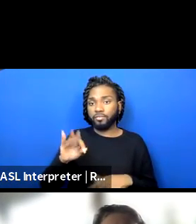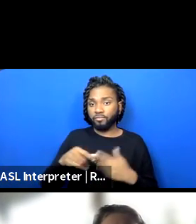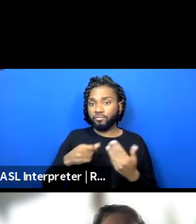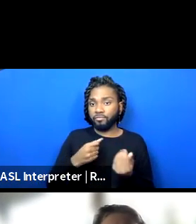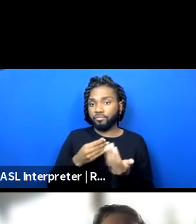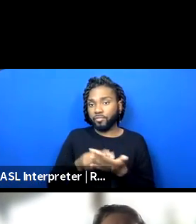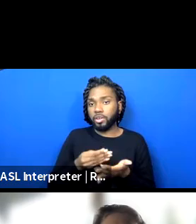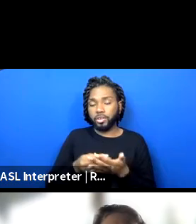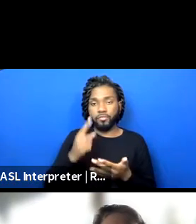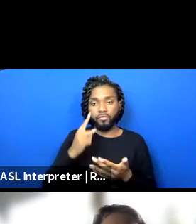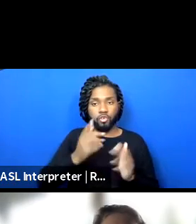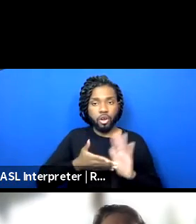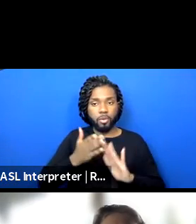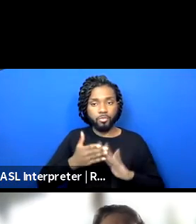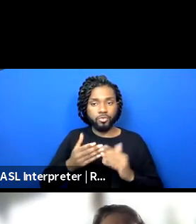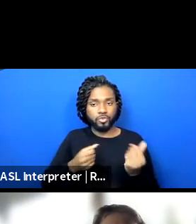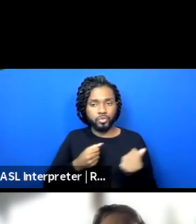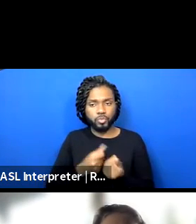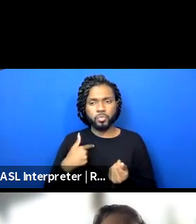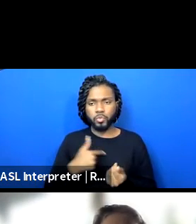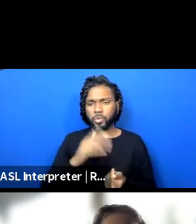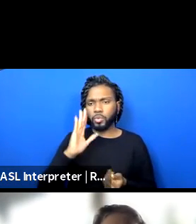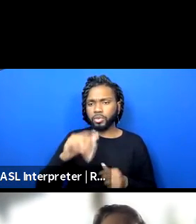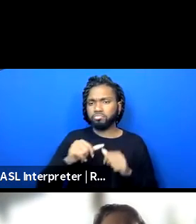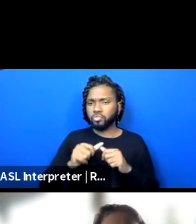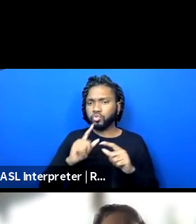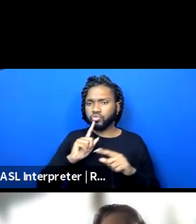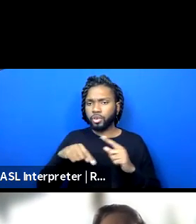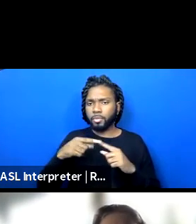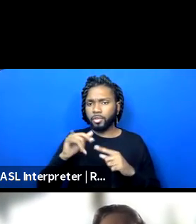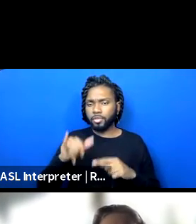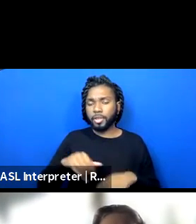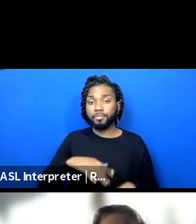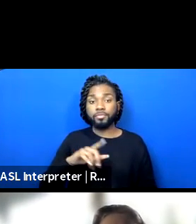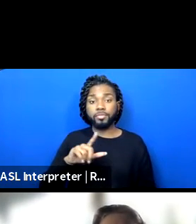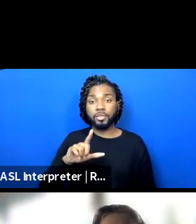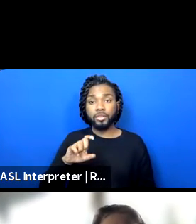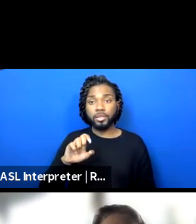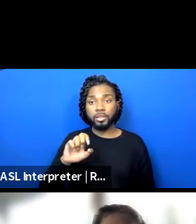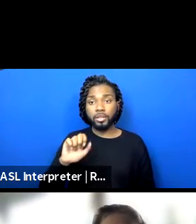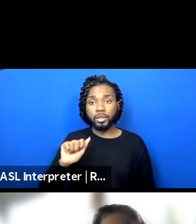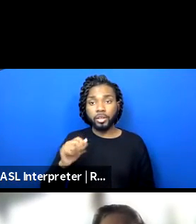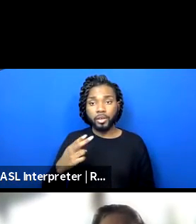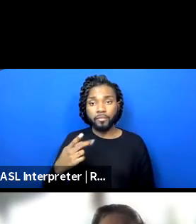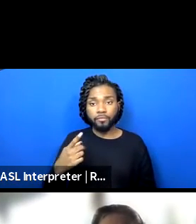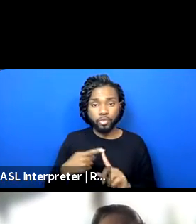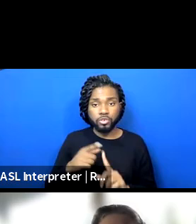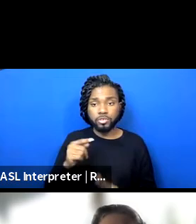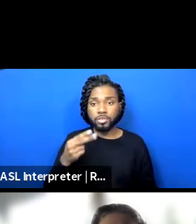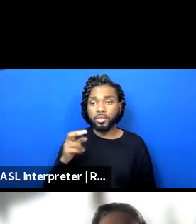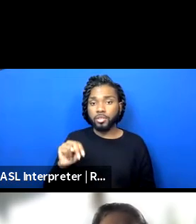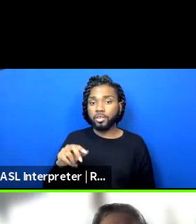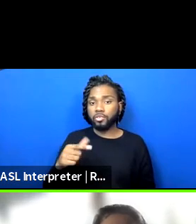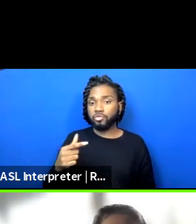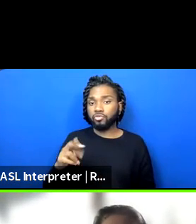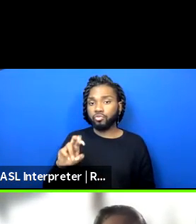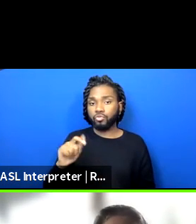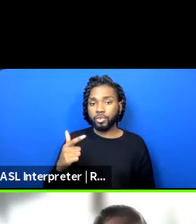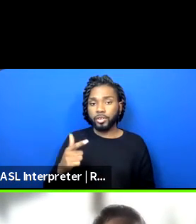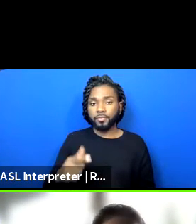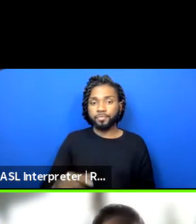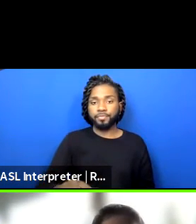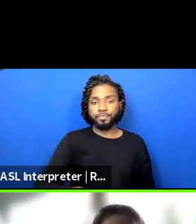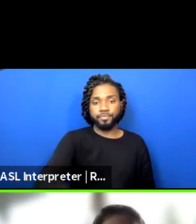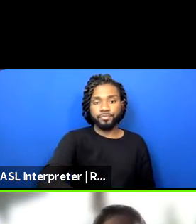We'll continue to talk about that. I see Leah first and then Greg. Leah. Thank you so